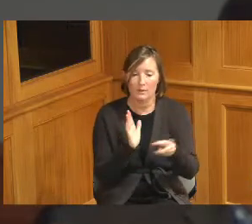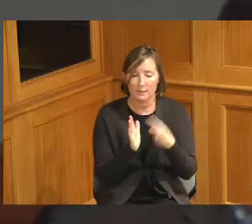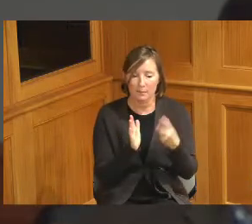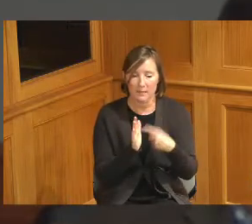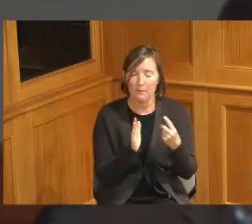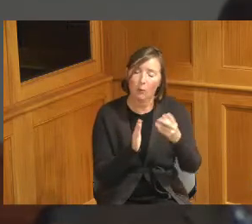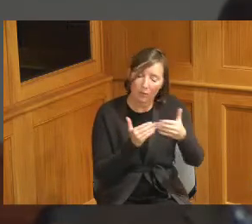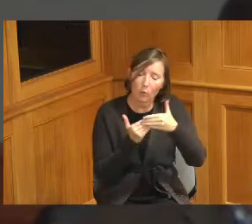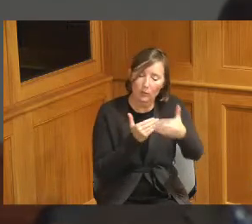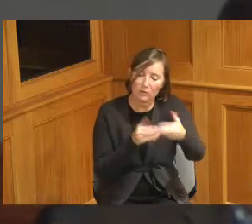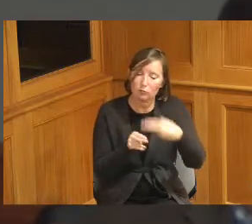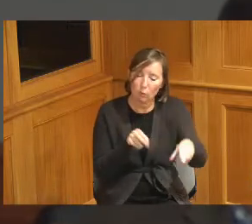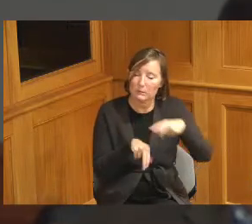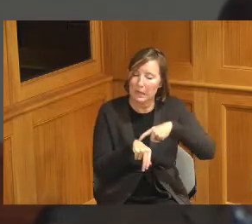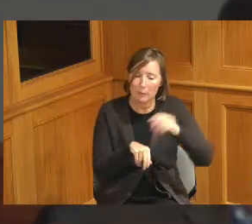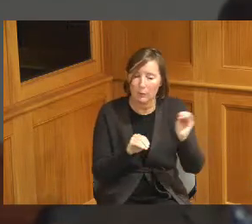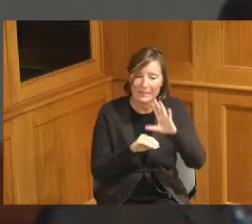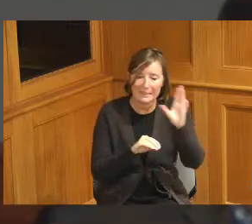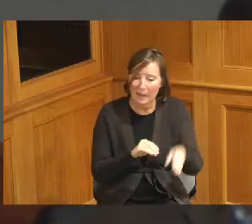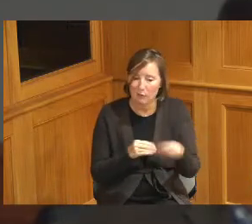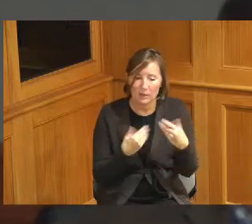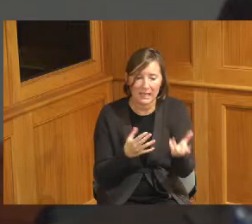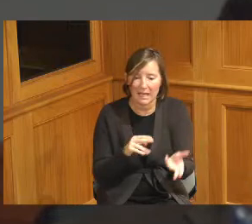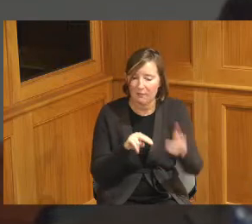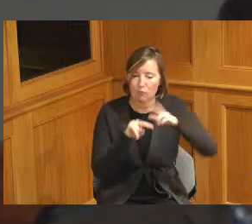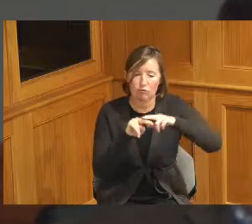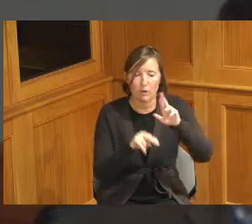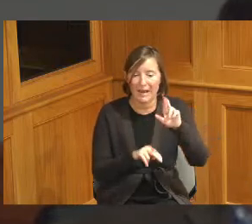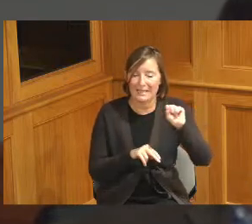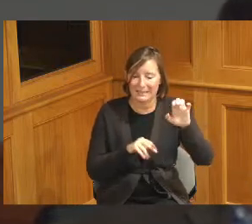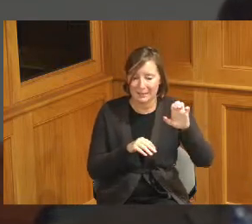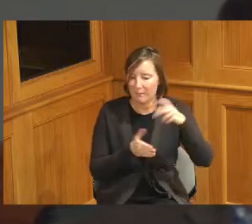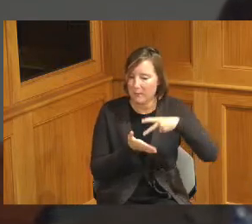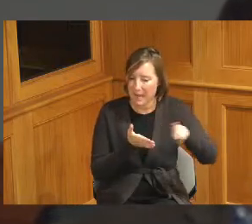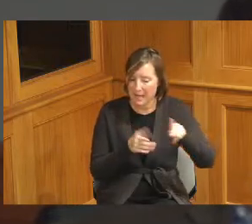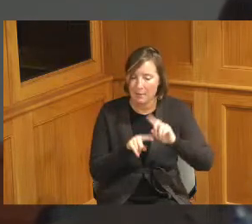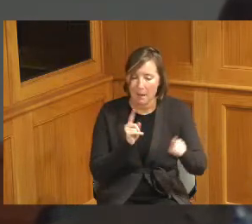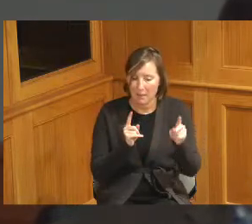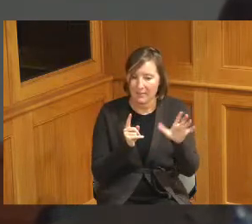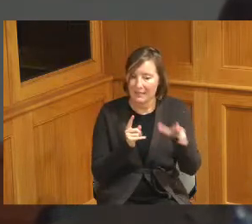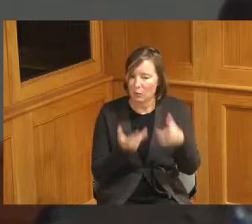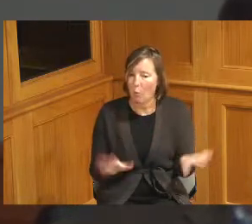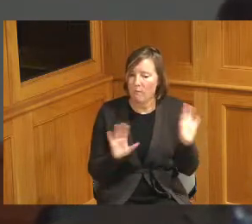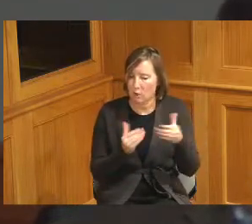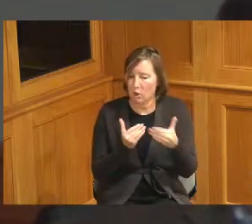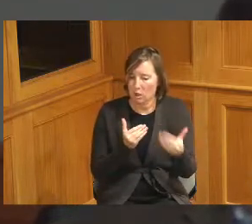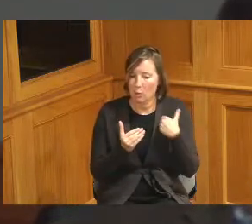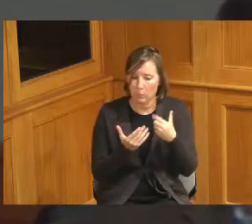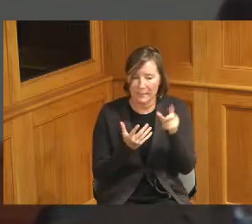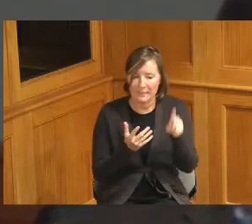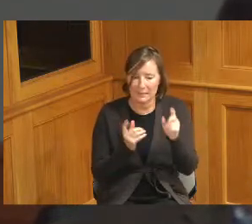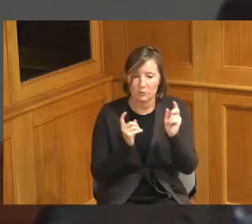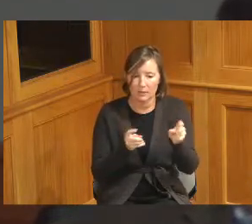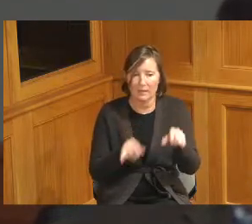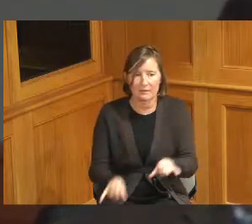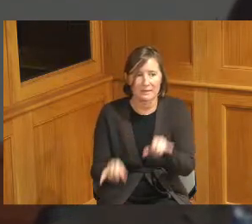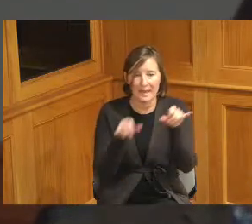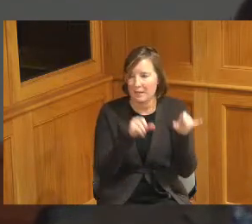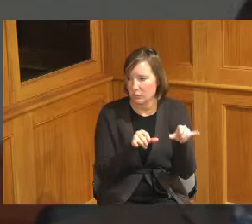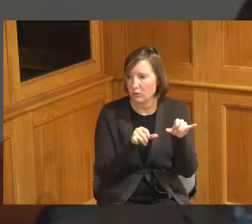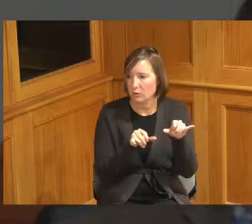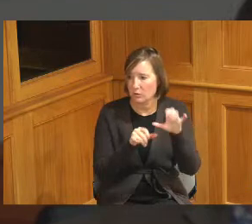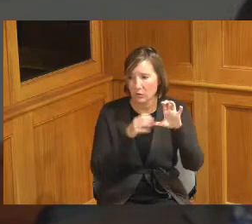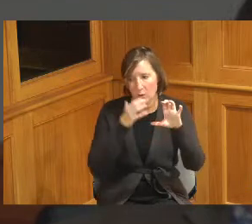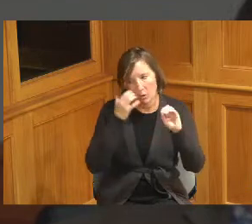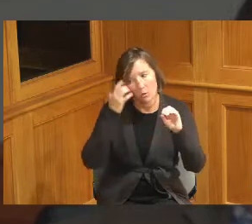all. We came out of that and we felt it was probably necessary to give standard, essentially COLAs, right, on the base,